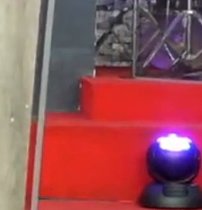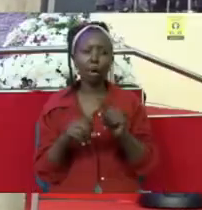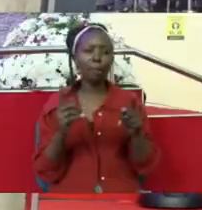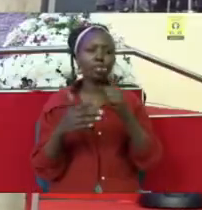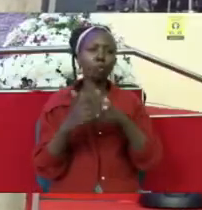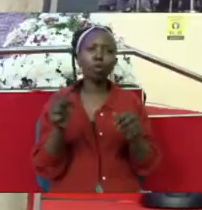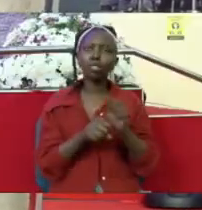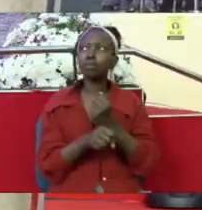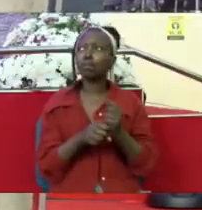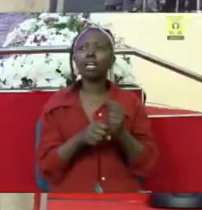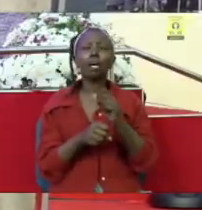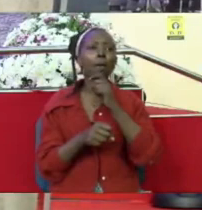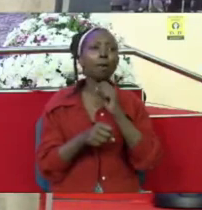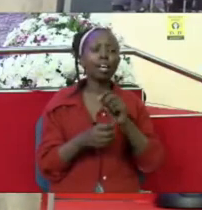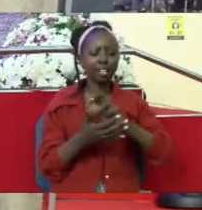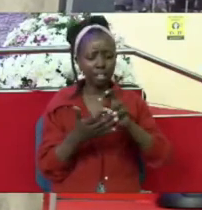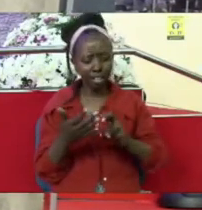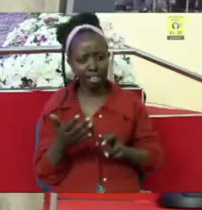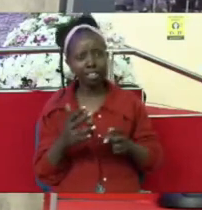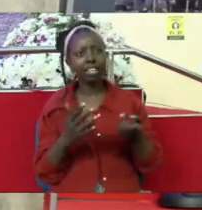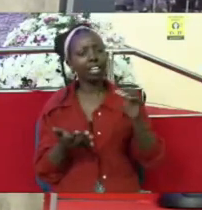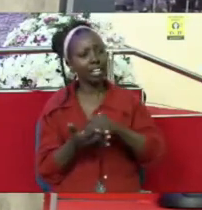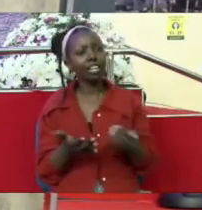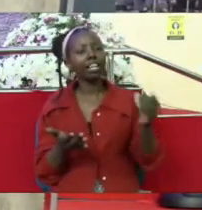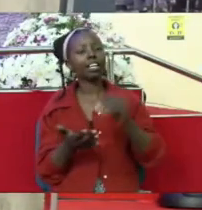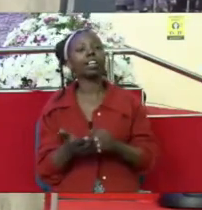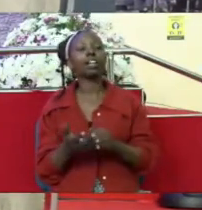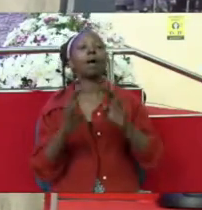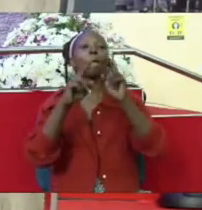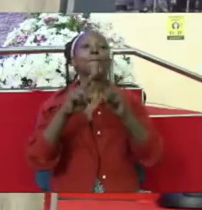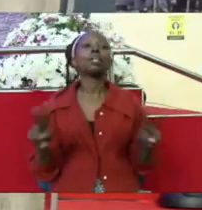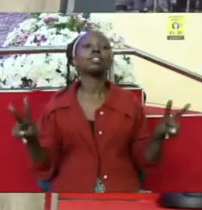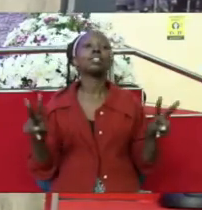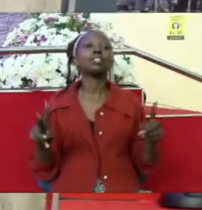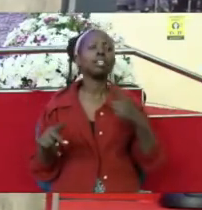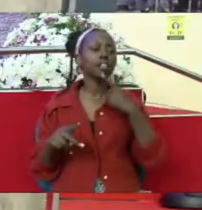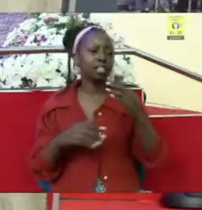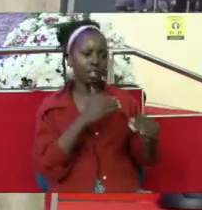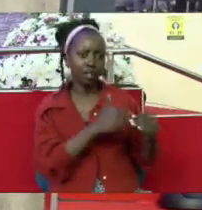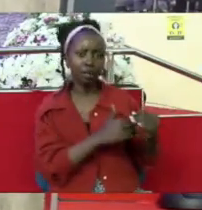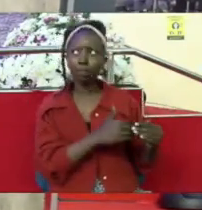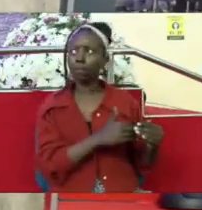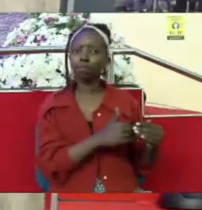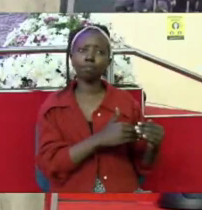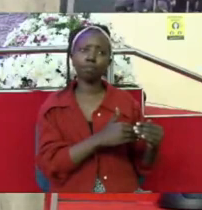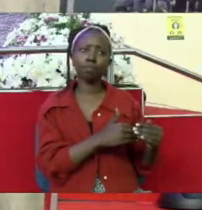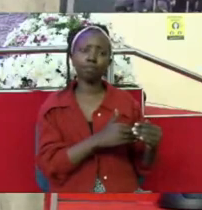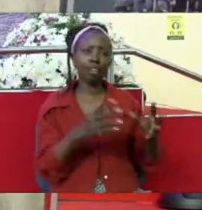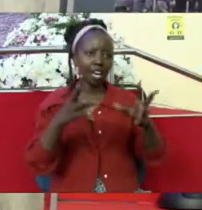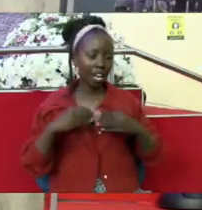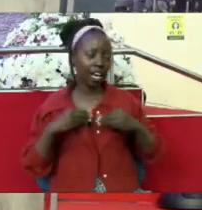again? Nini kilimfanya akaandika na kuandika? Peace. Amani. Tell your neighbor, jirani, pokea